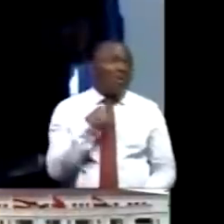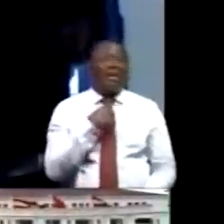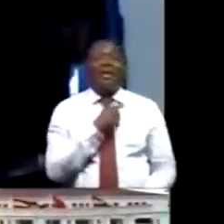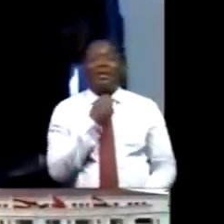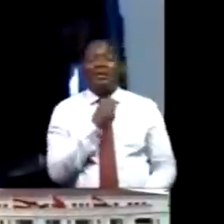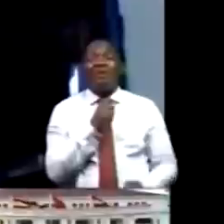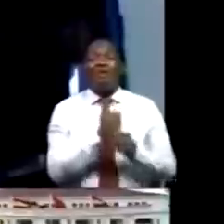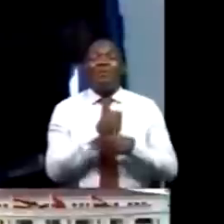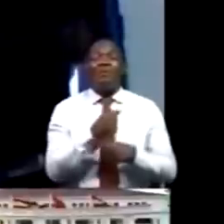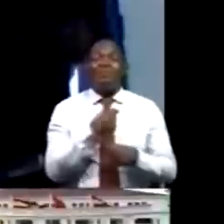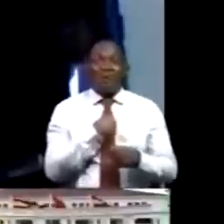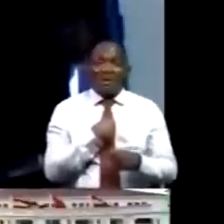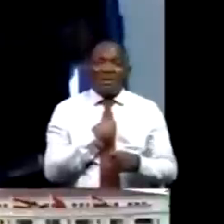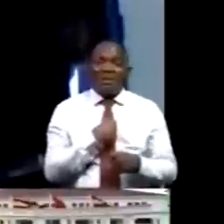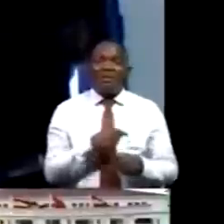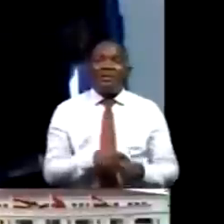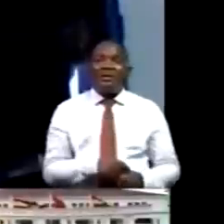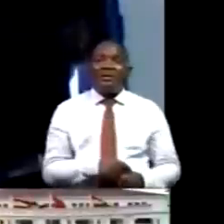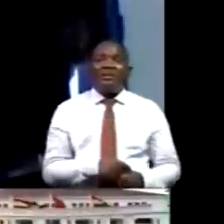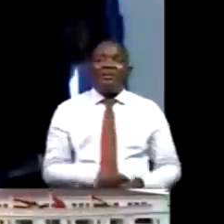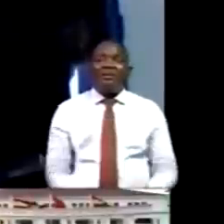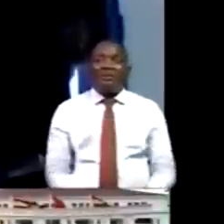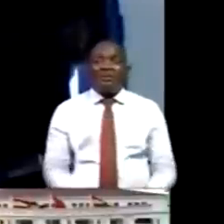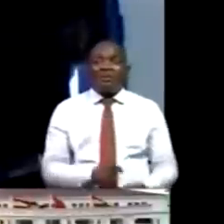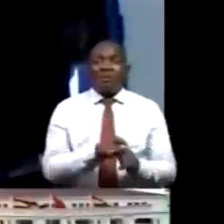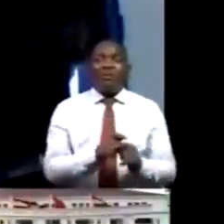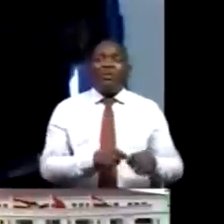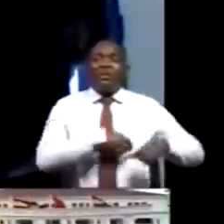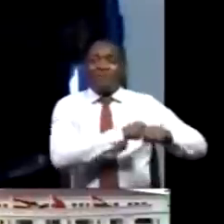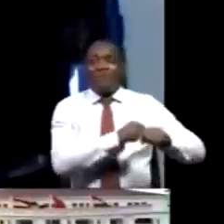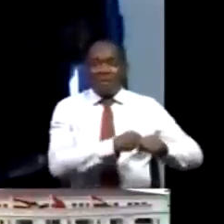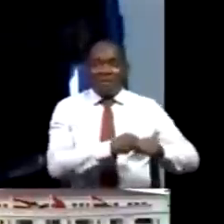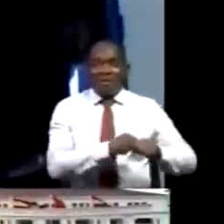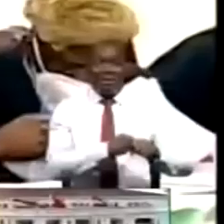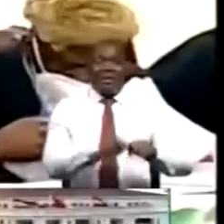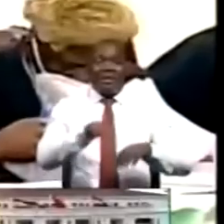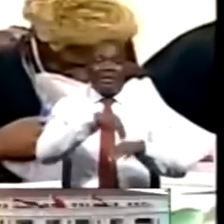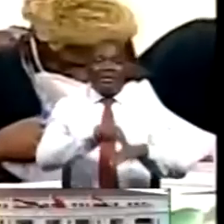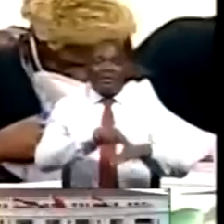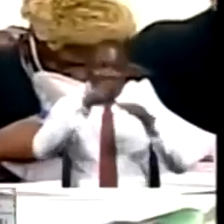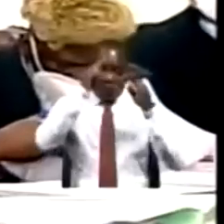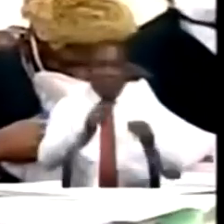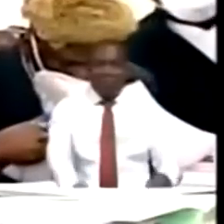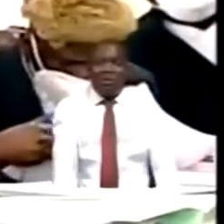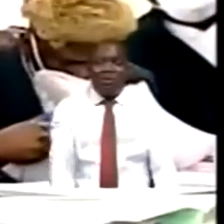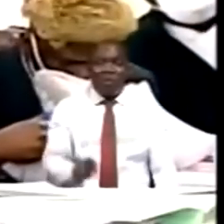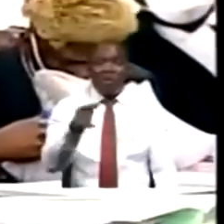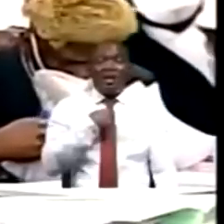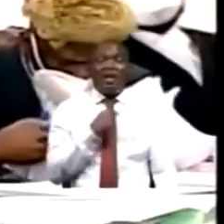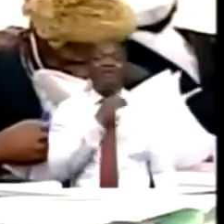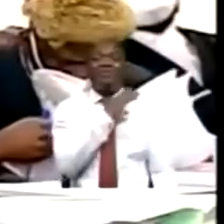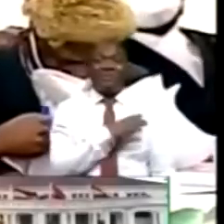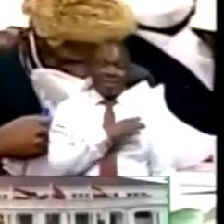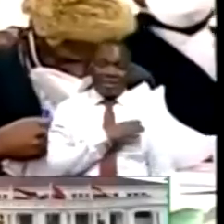that makes me want to fight to defend the integrity of my name. You have a temperament known